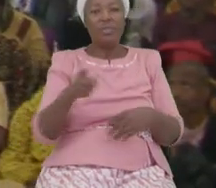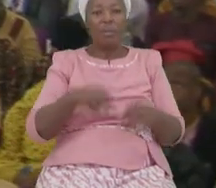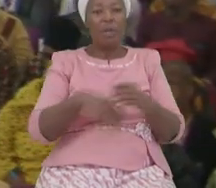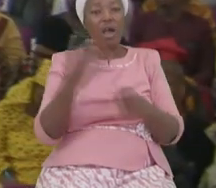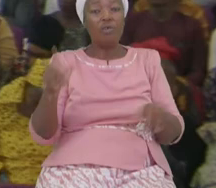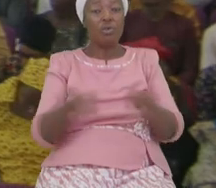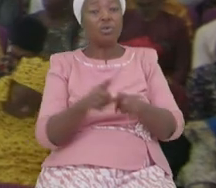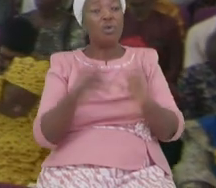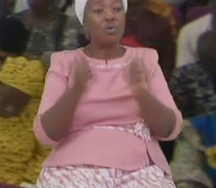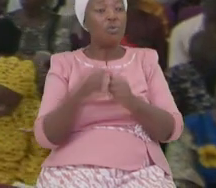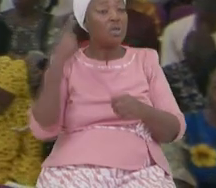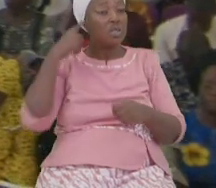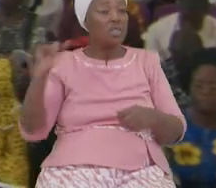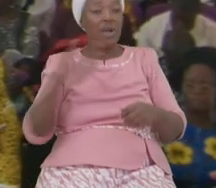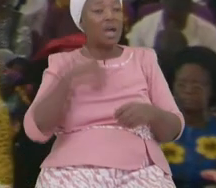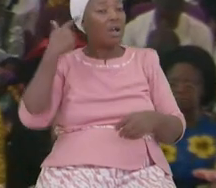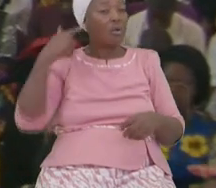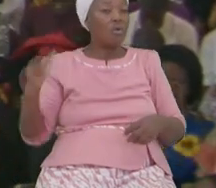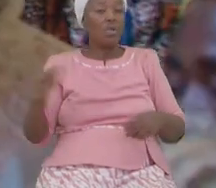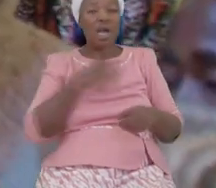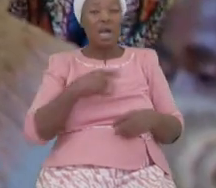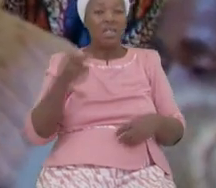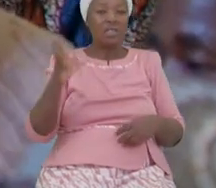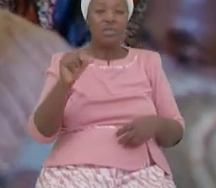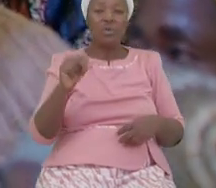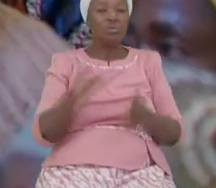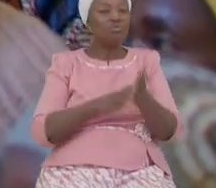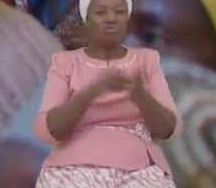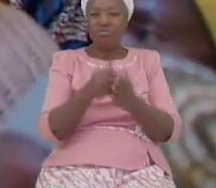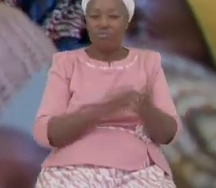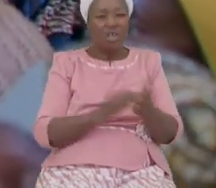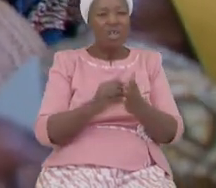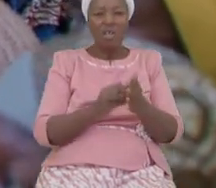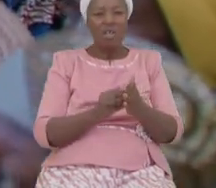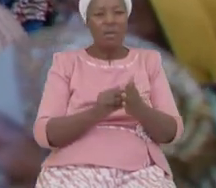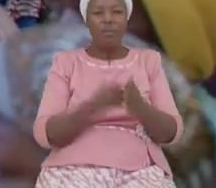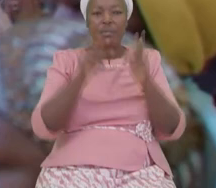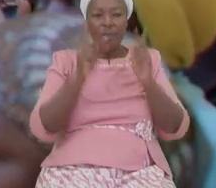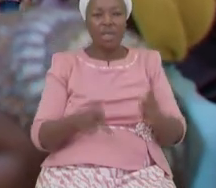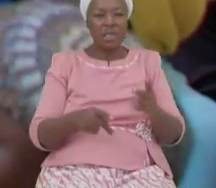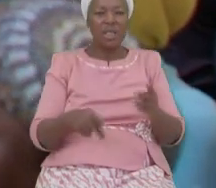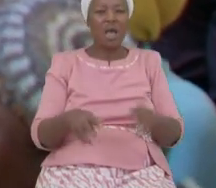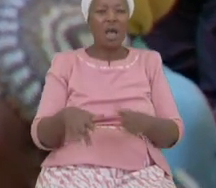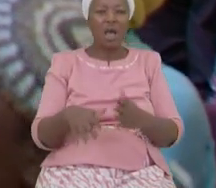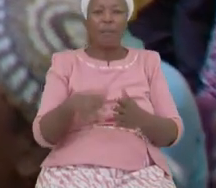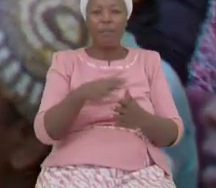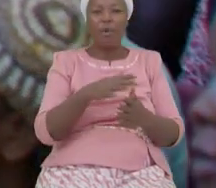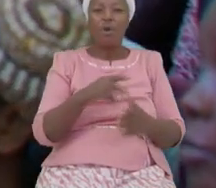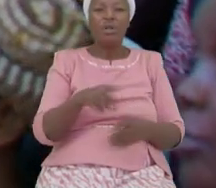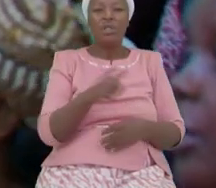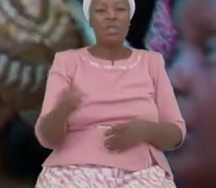was not one feeble person among their